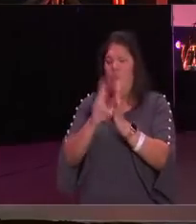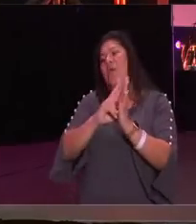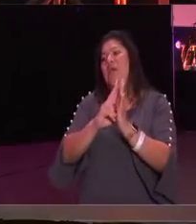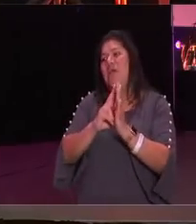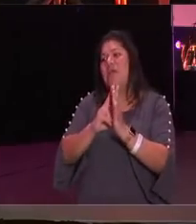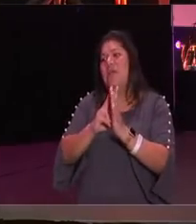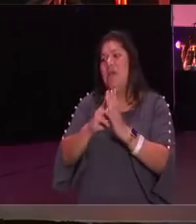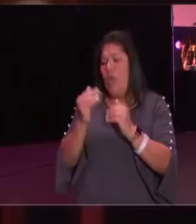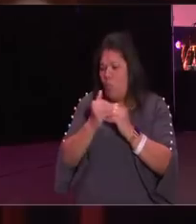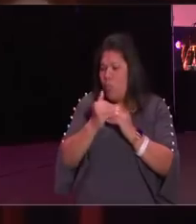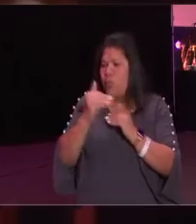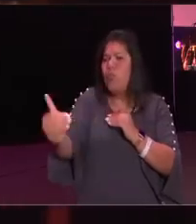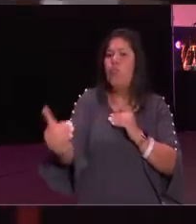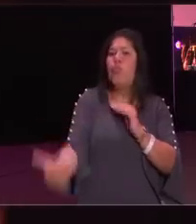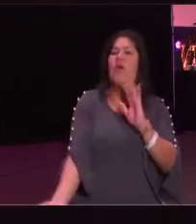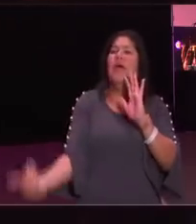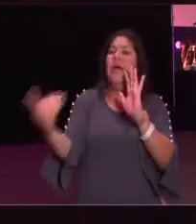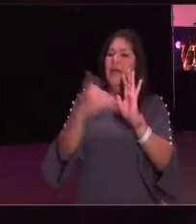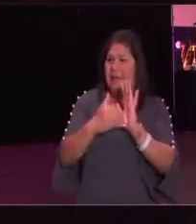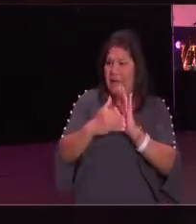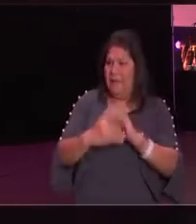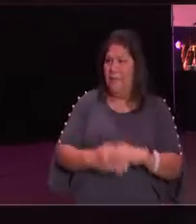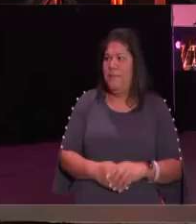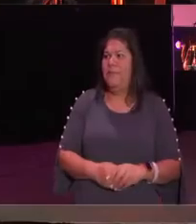resetting and we're going again.